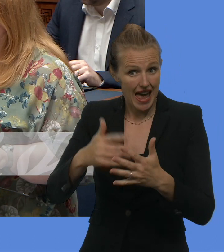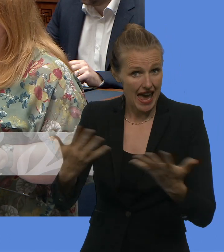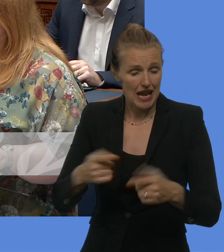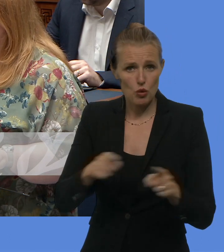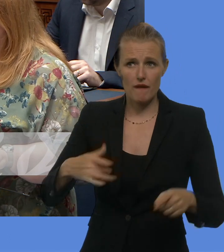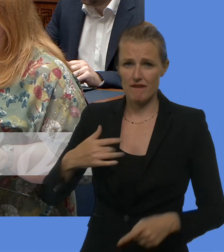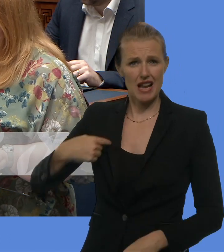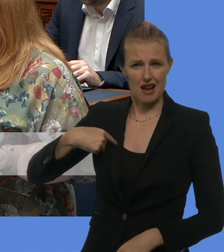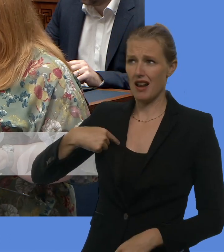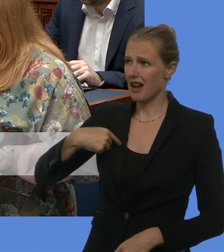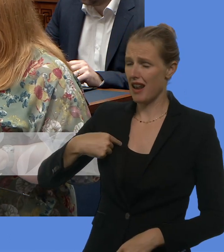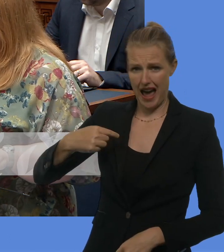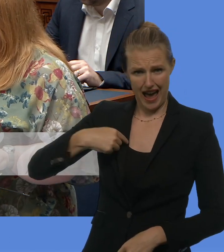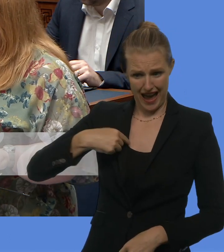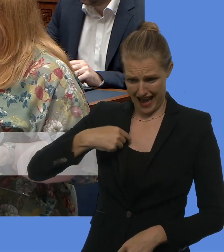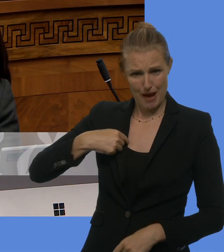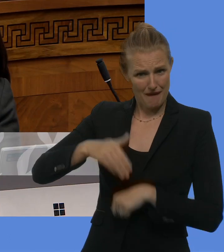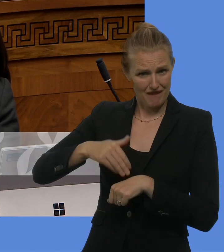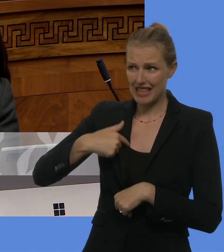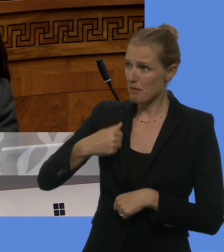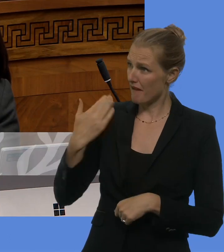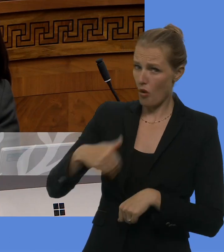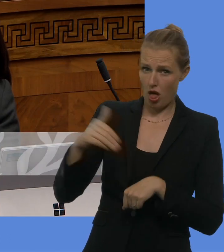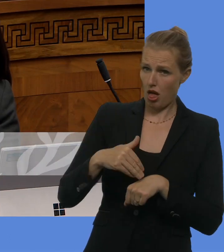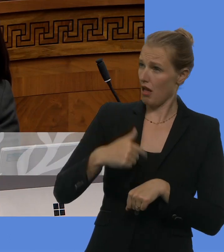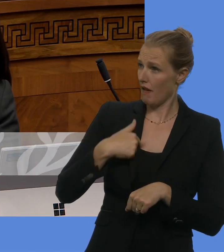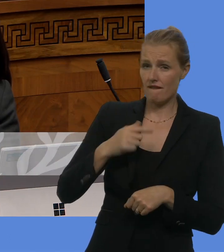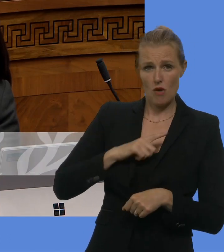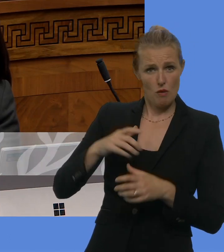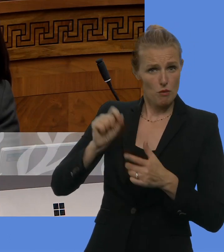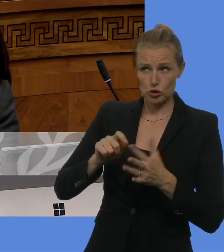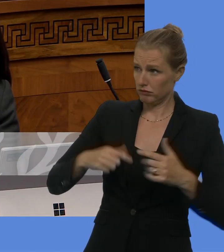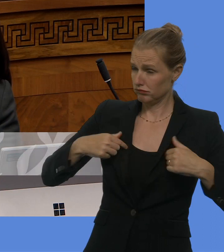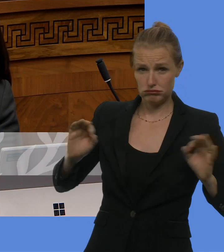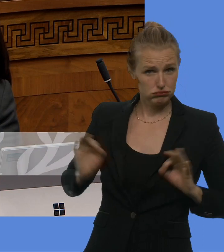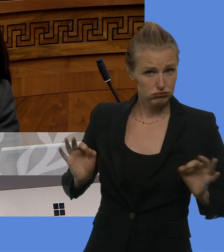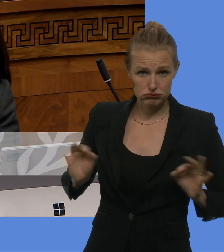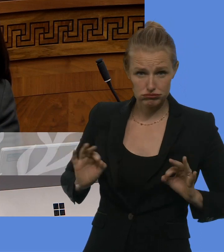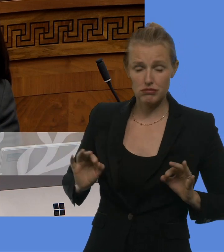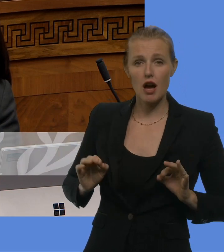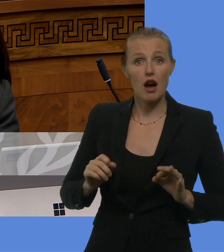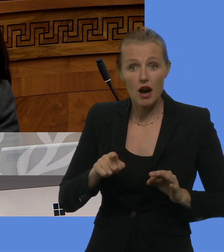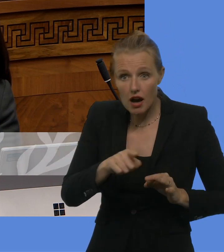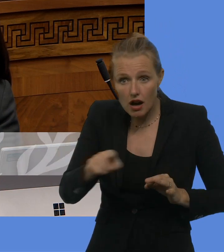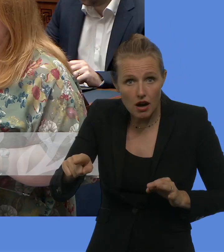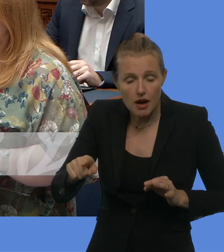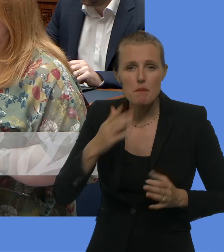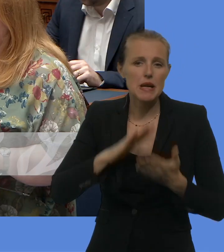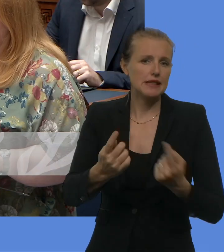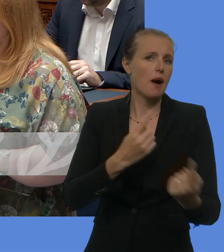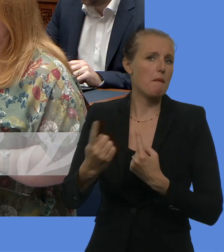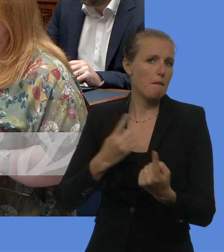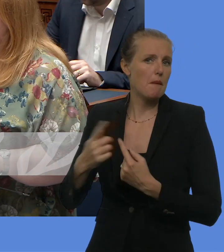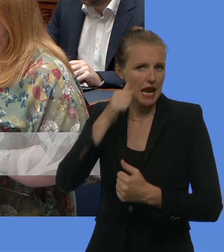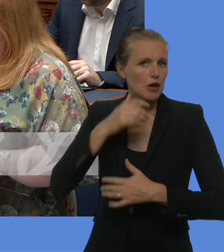to be exonerated under this scheme, I would encourage them, even at this stage, to come forward to the Department, make us aware of